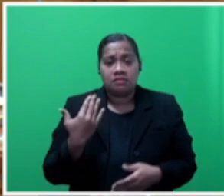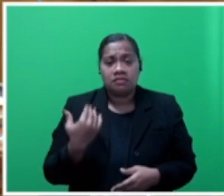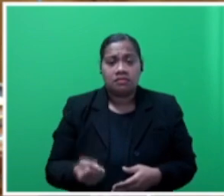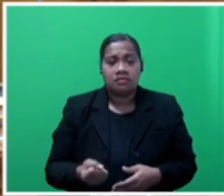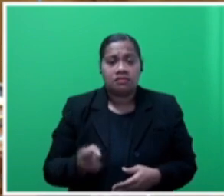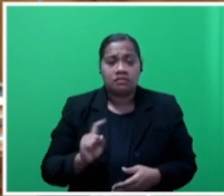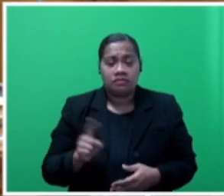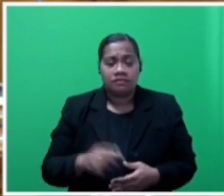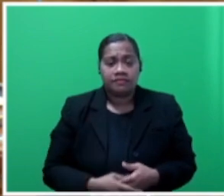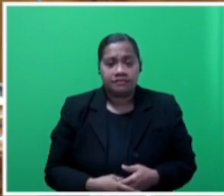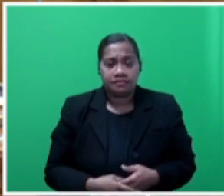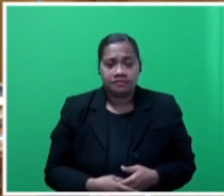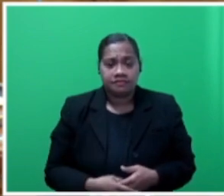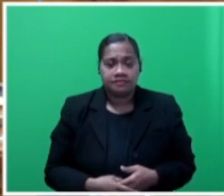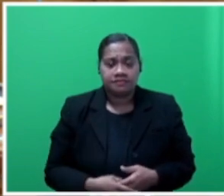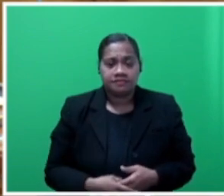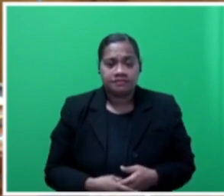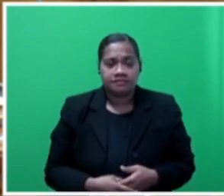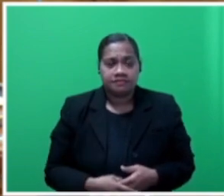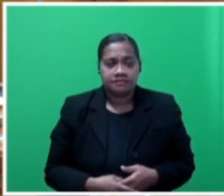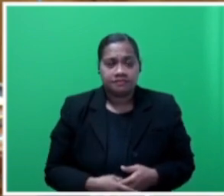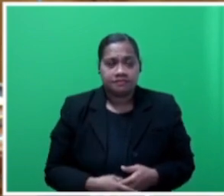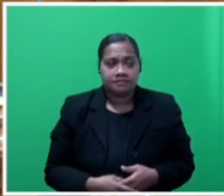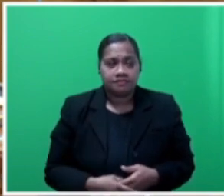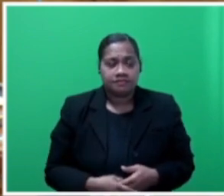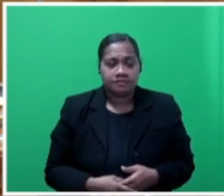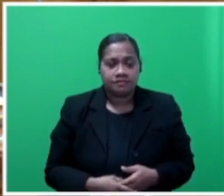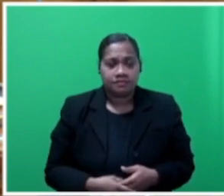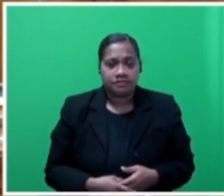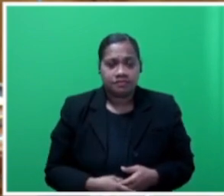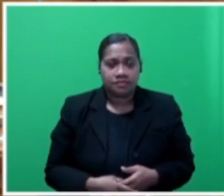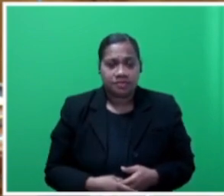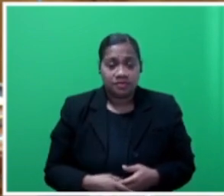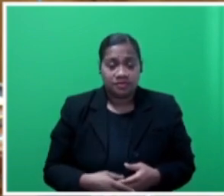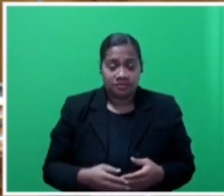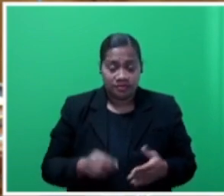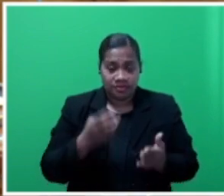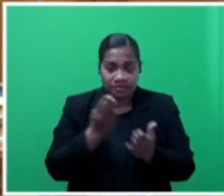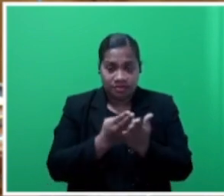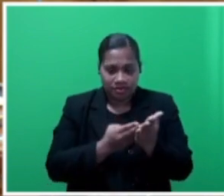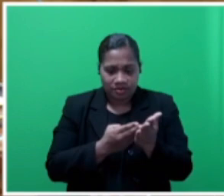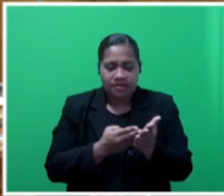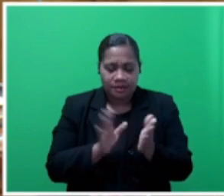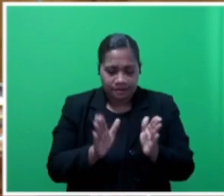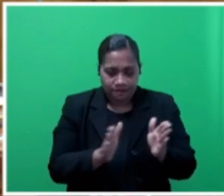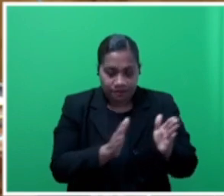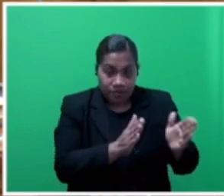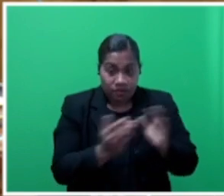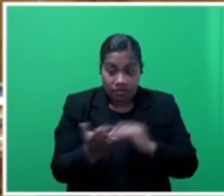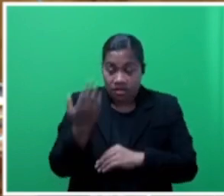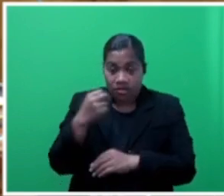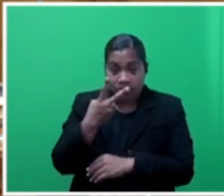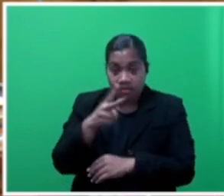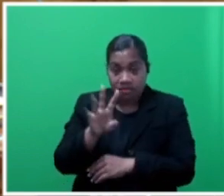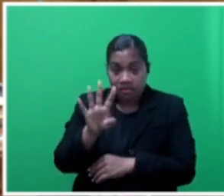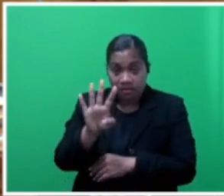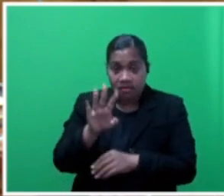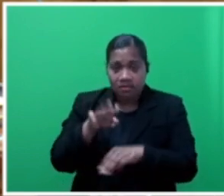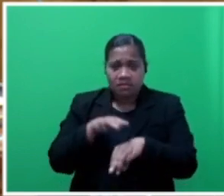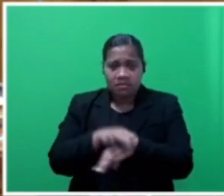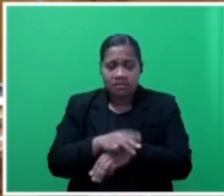record-breaking trend by the government in that in the last 24 months, we have had 4